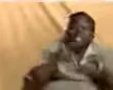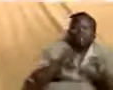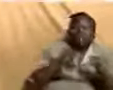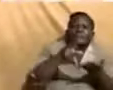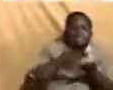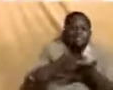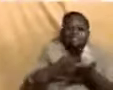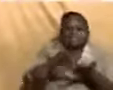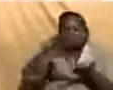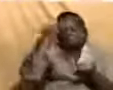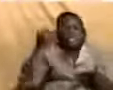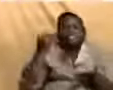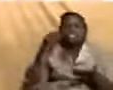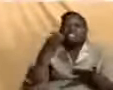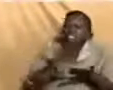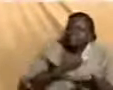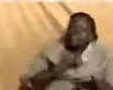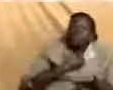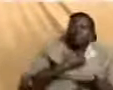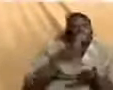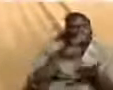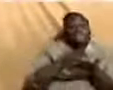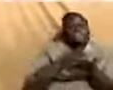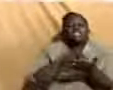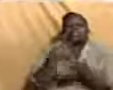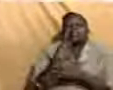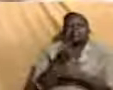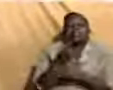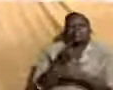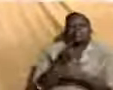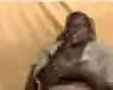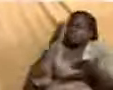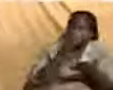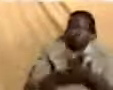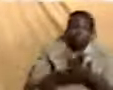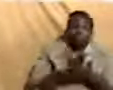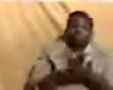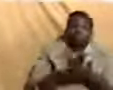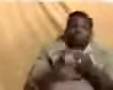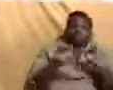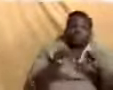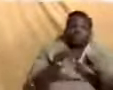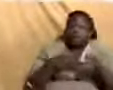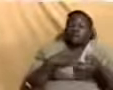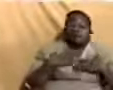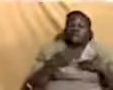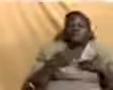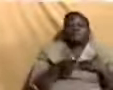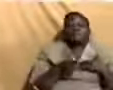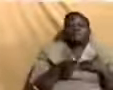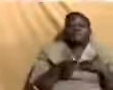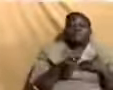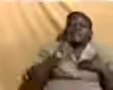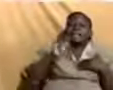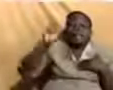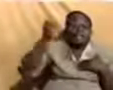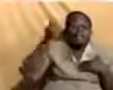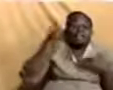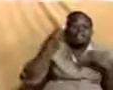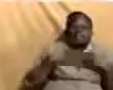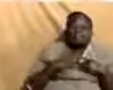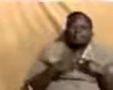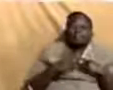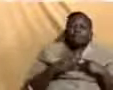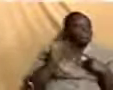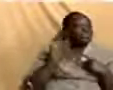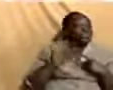constitutional matters. Civil matters. Frankly speaking, I'll be very hard-pressed to find any. Kenyans are not litigious against